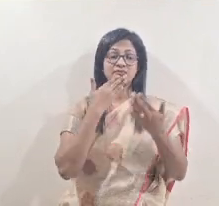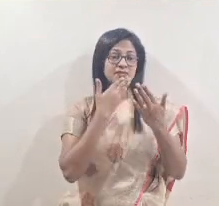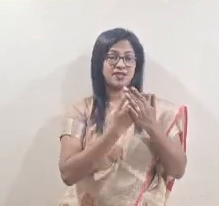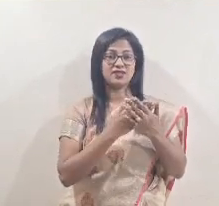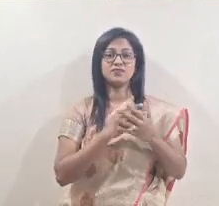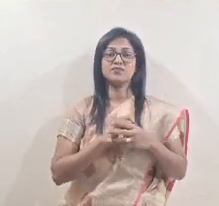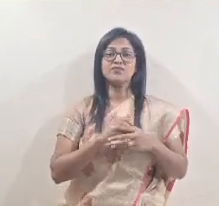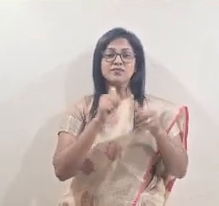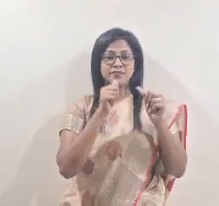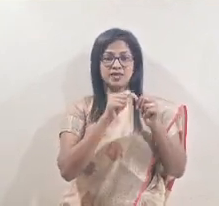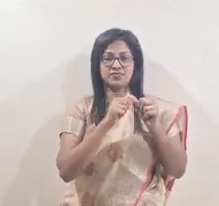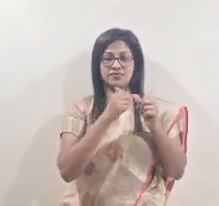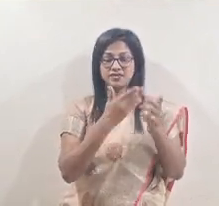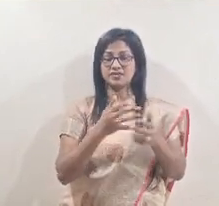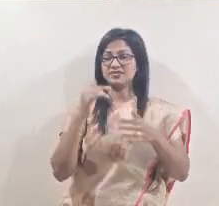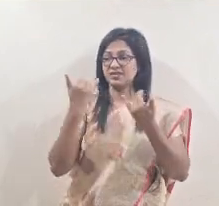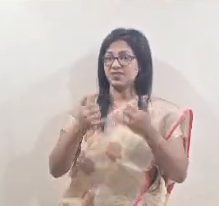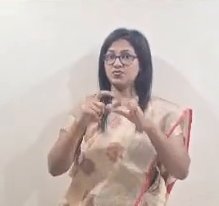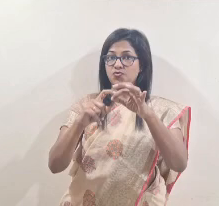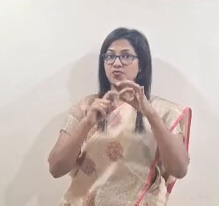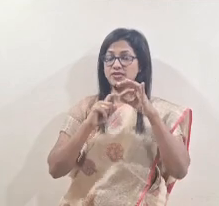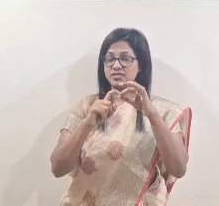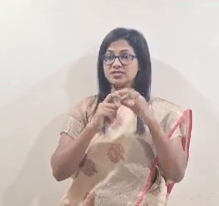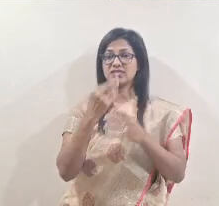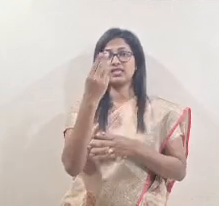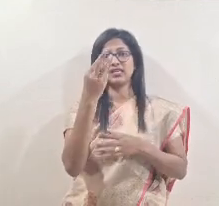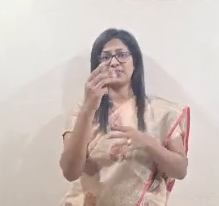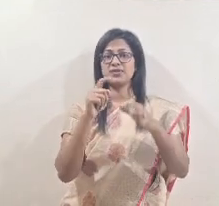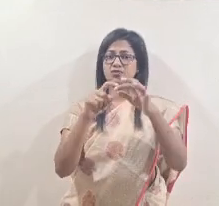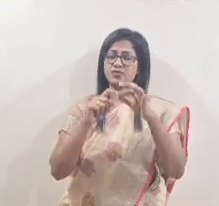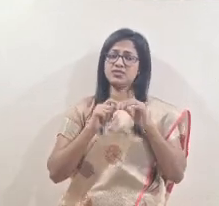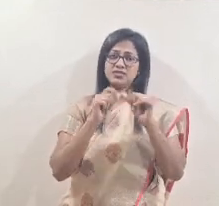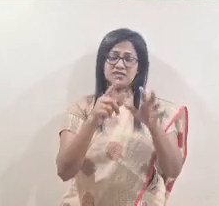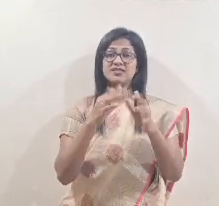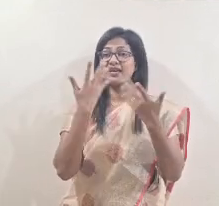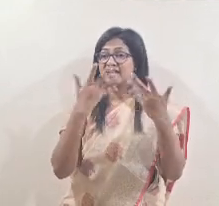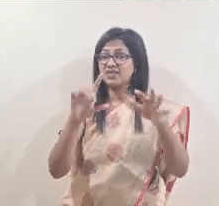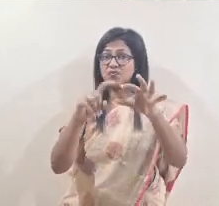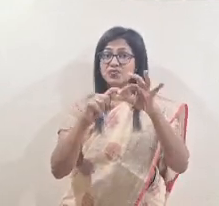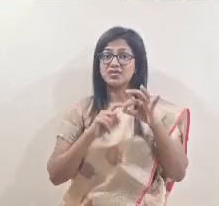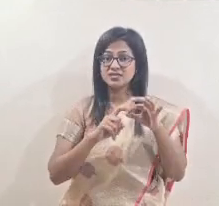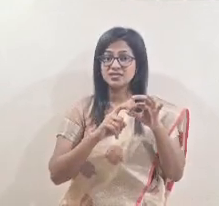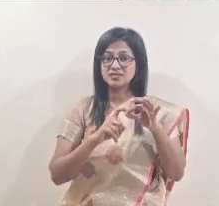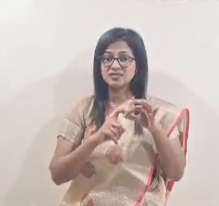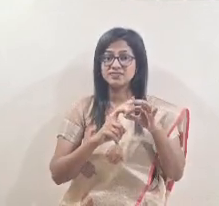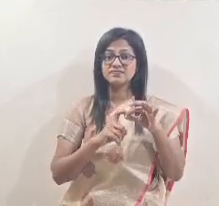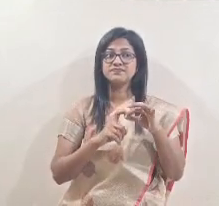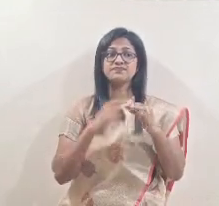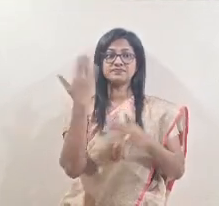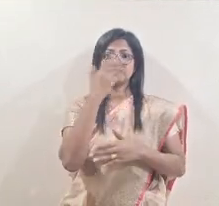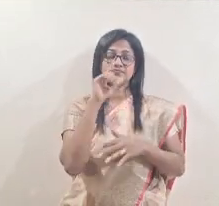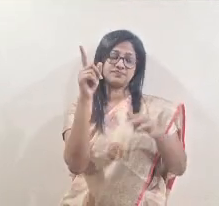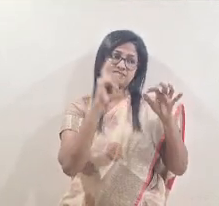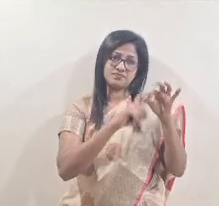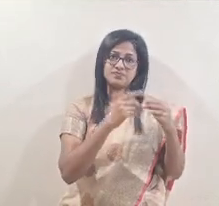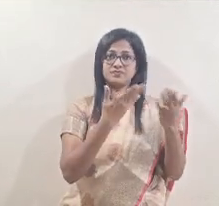Thank you, Anurag. So we have a question answer session for 3 minutes. If anyone has any question, he can ask the presenter.